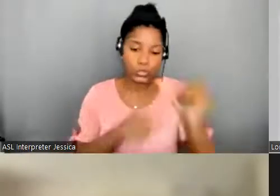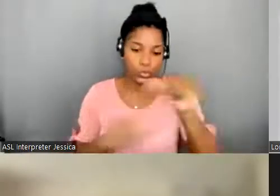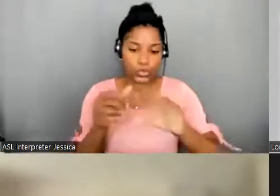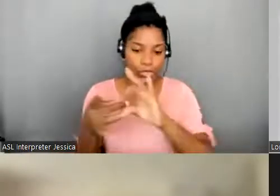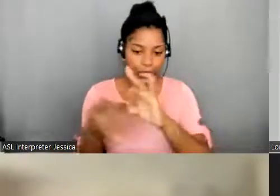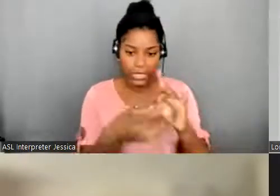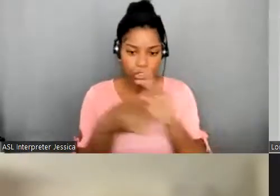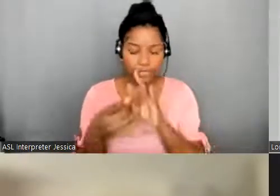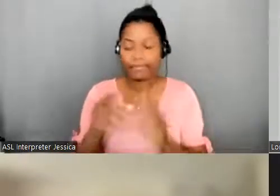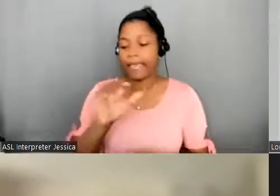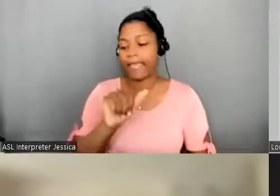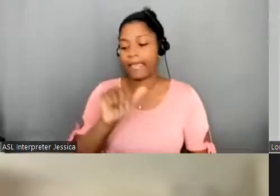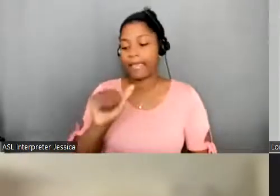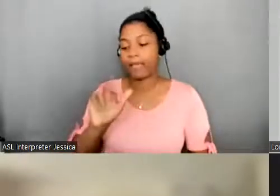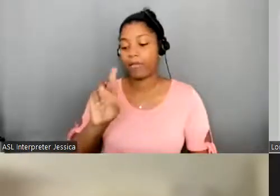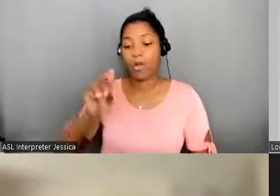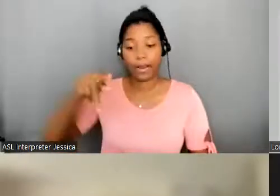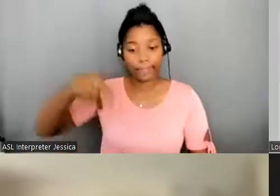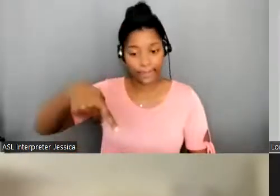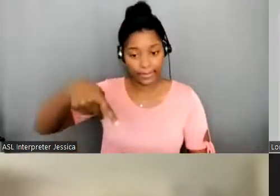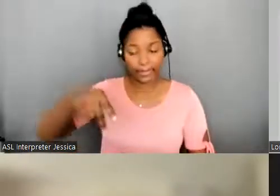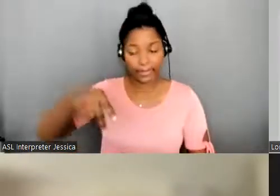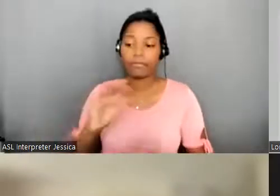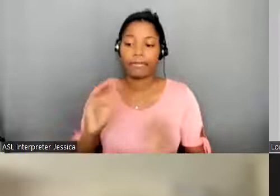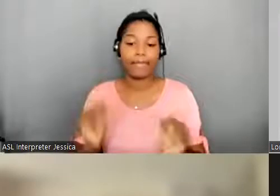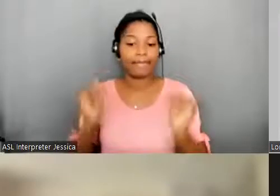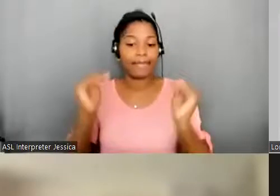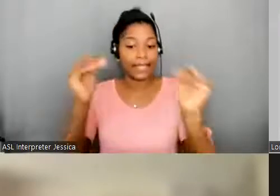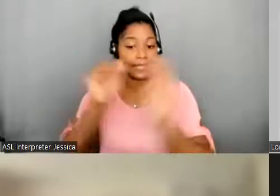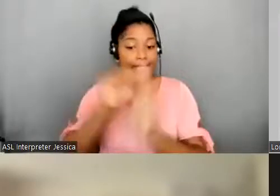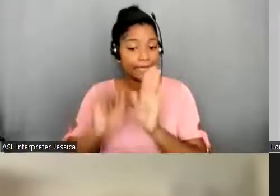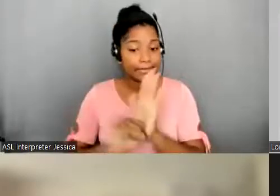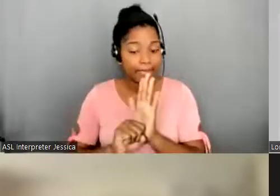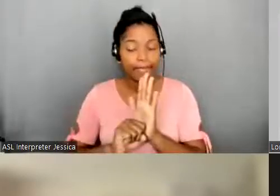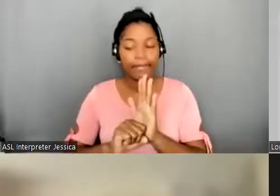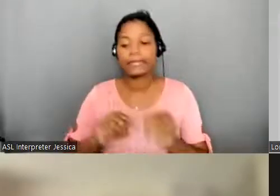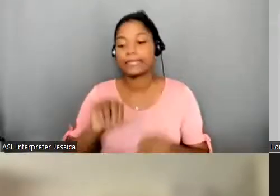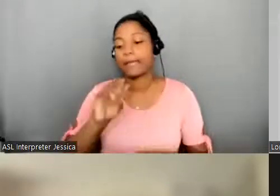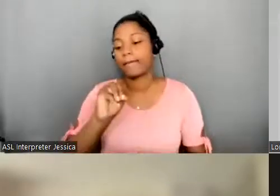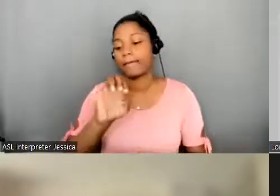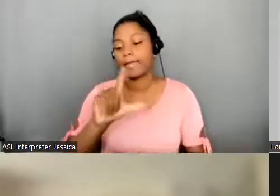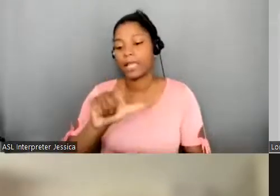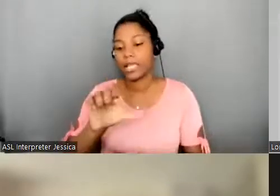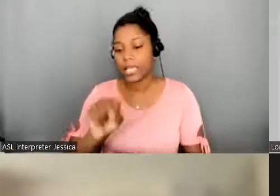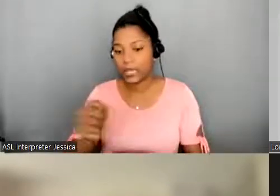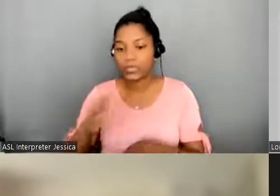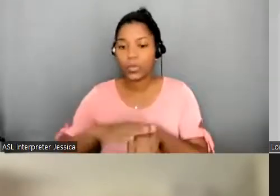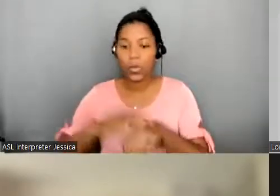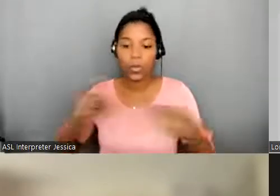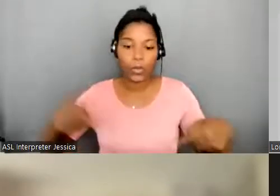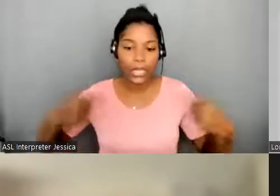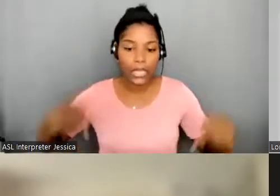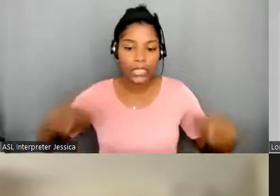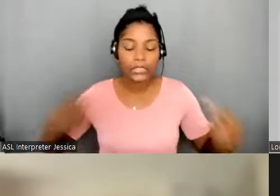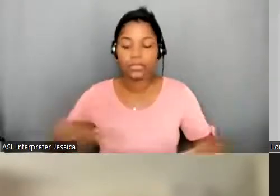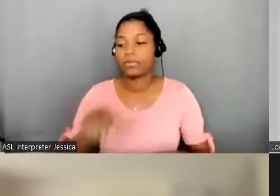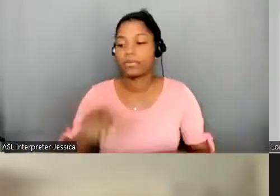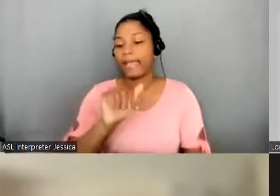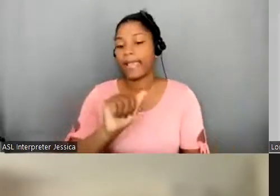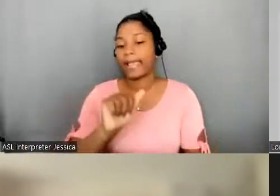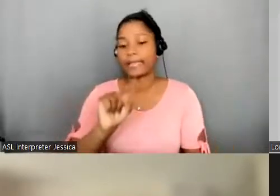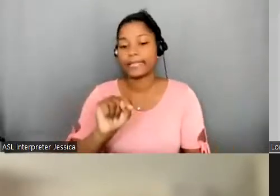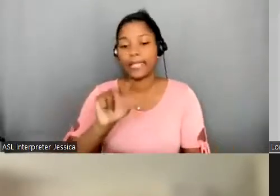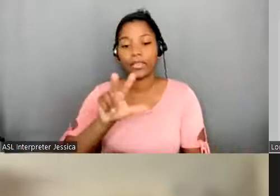Isolation and Loneliness, Advancing States, Meals on Wheels America, Leading Age, AT3, the State